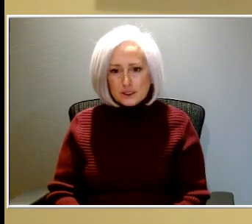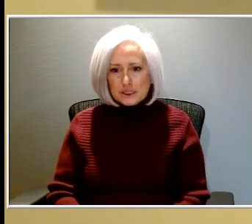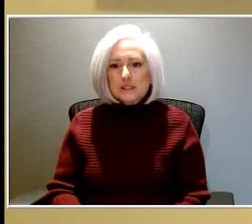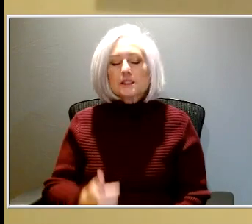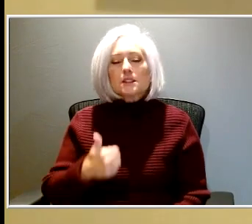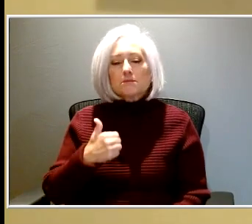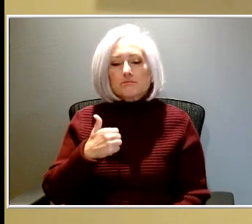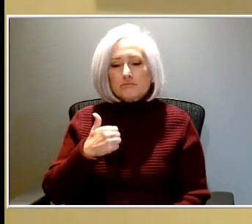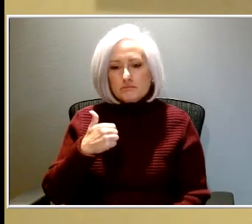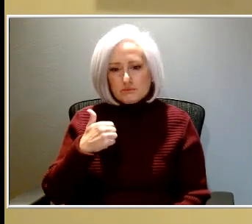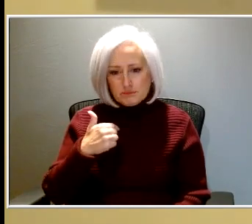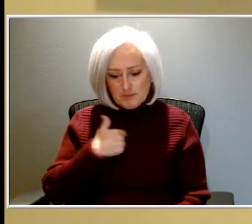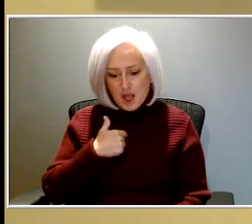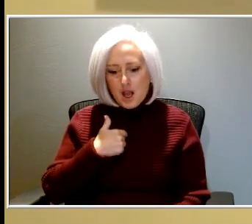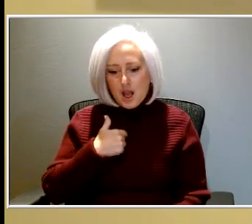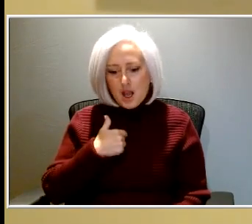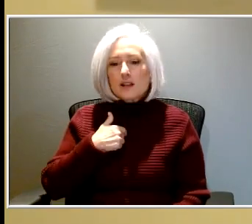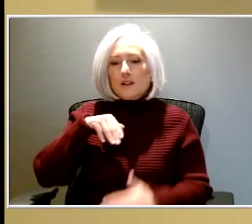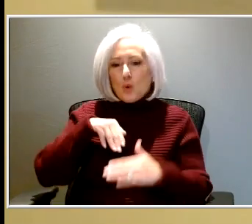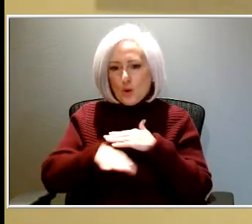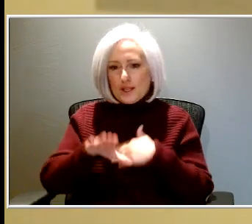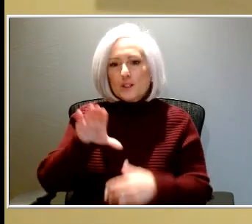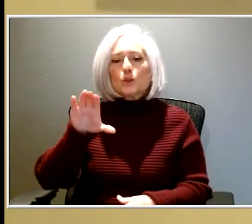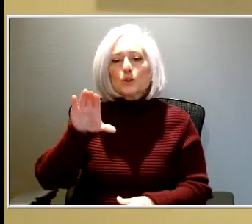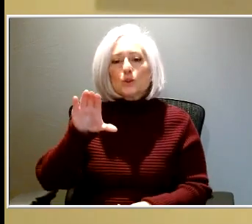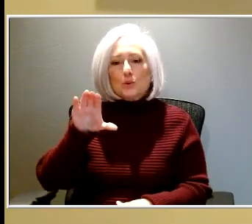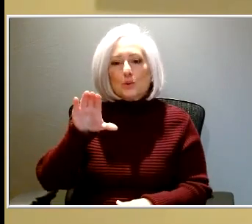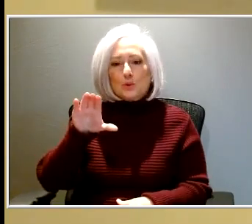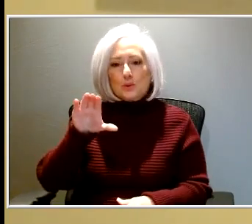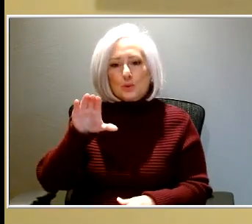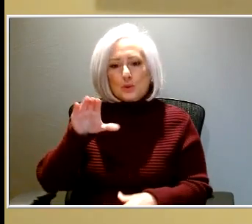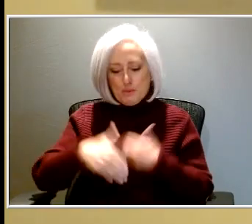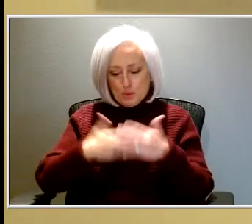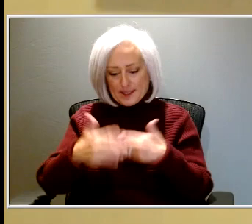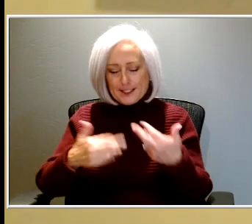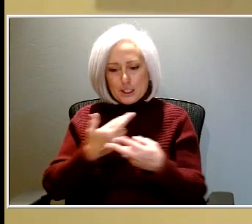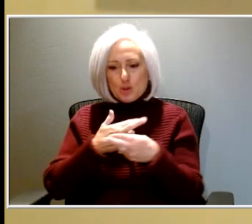entered the OR still awake. I wasn't